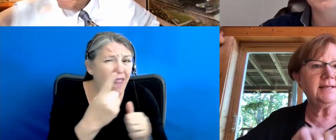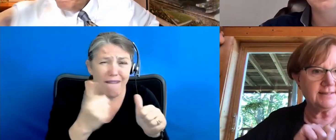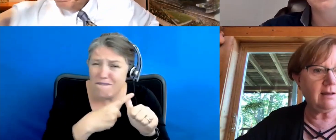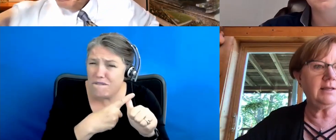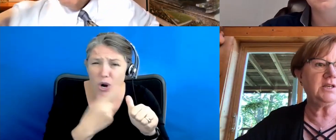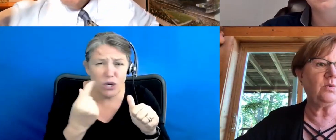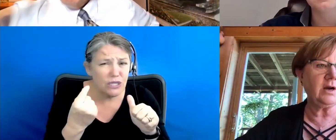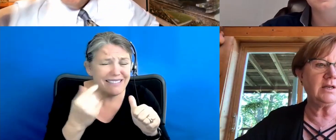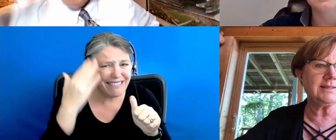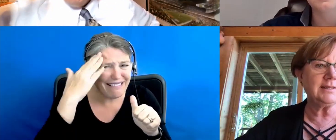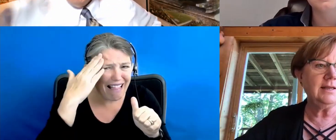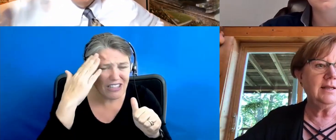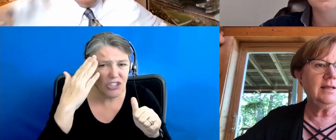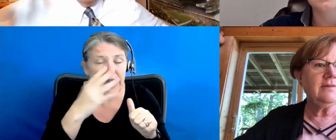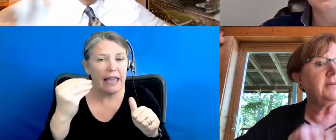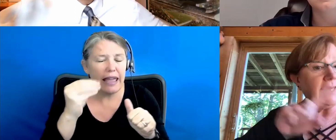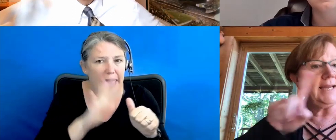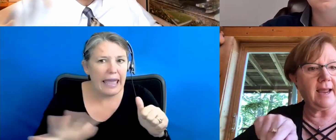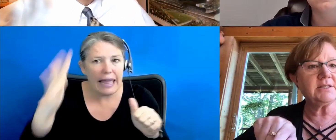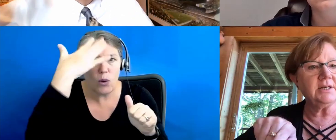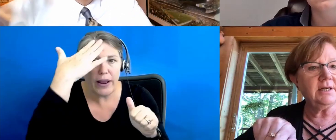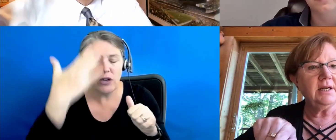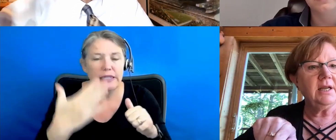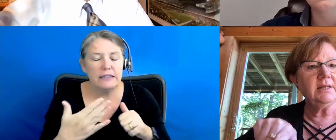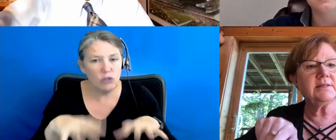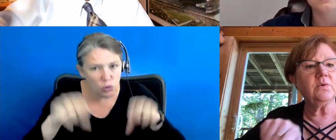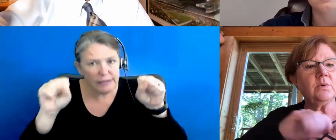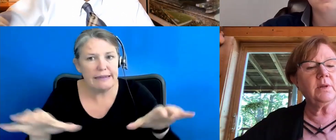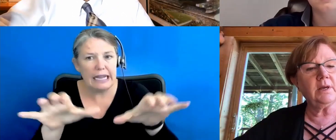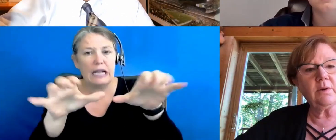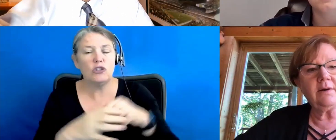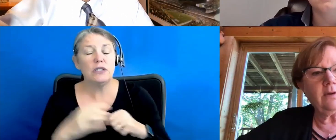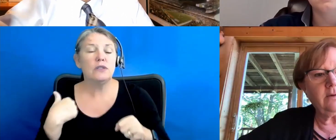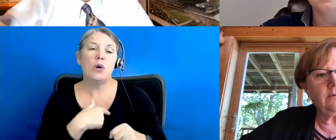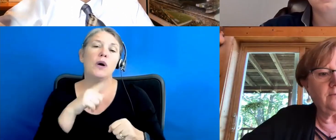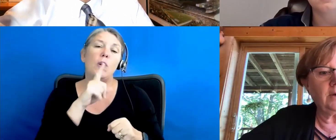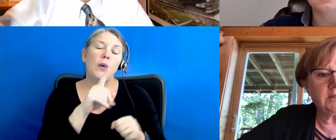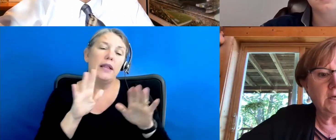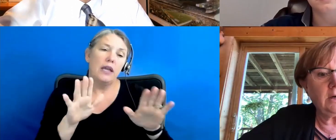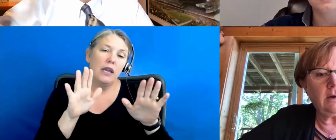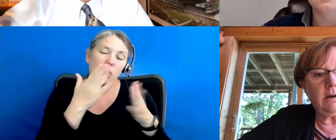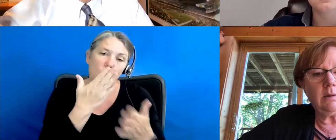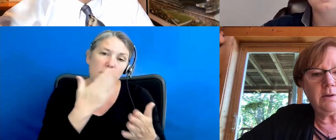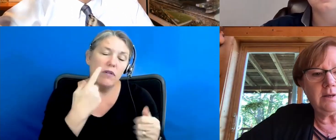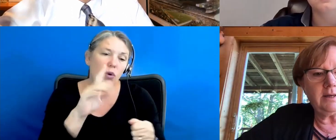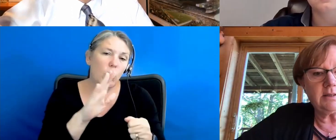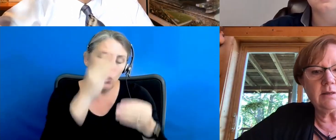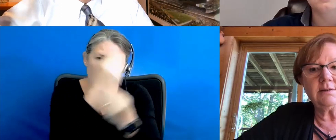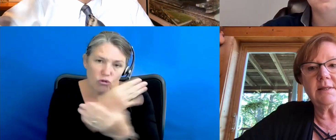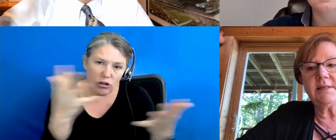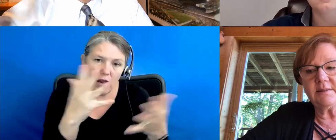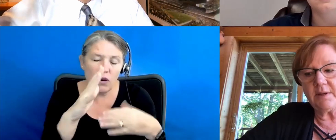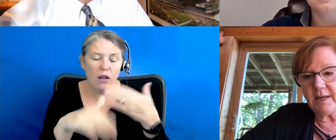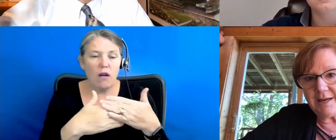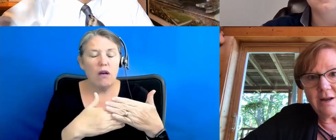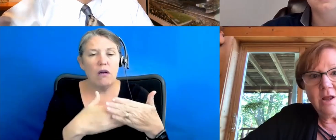steps is knowledge and awareness for taking action. And so we're really grateful for you sharing all about the National Council